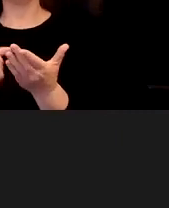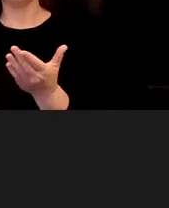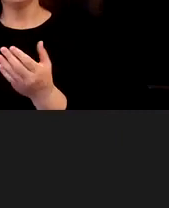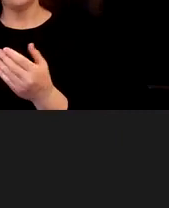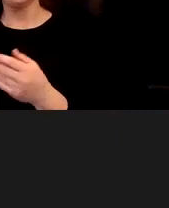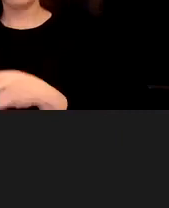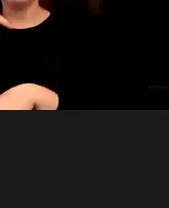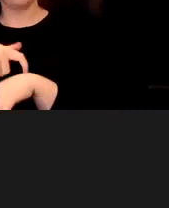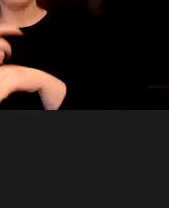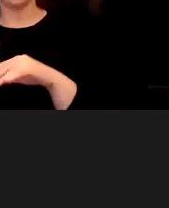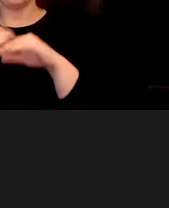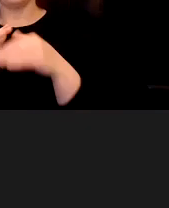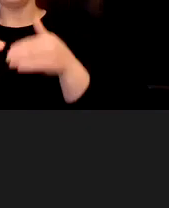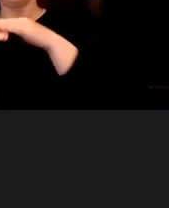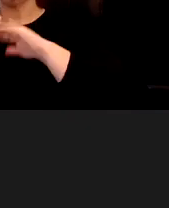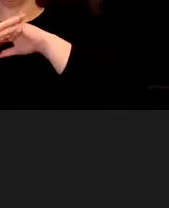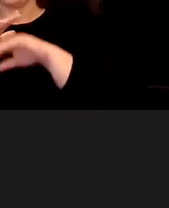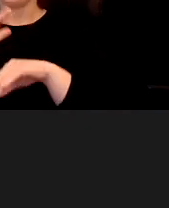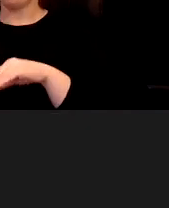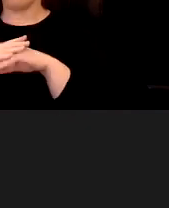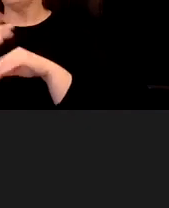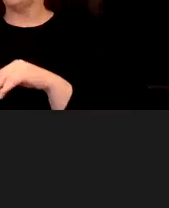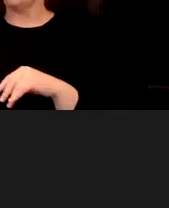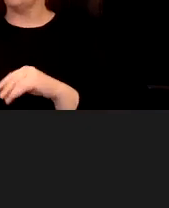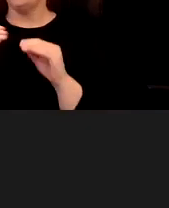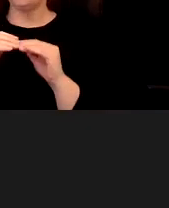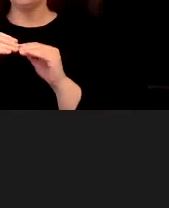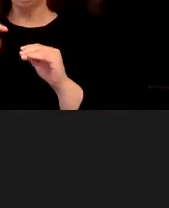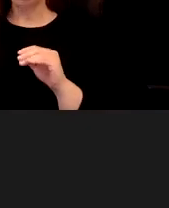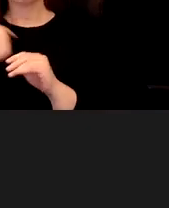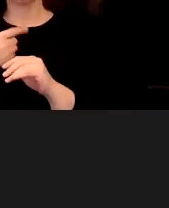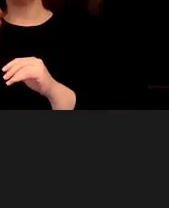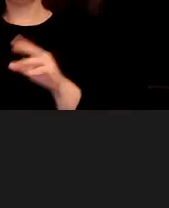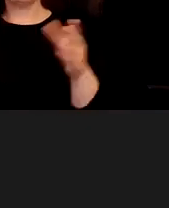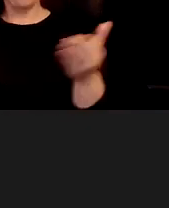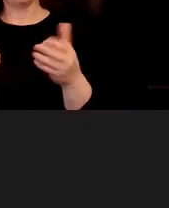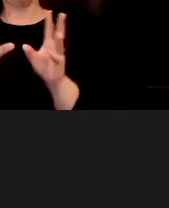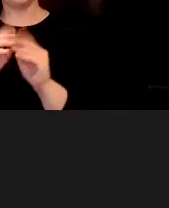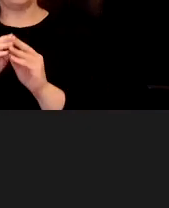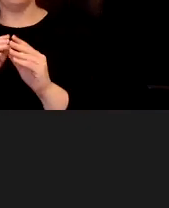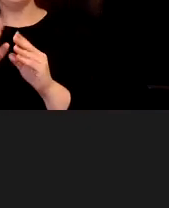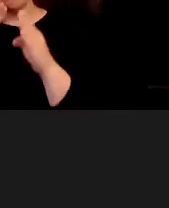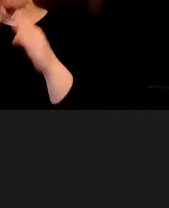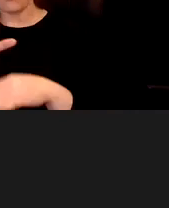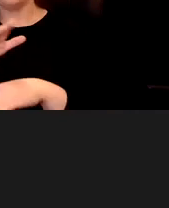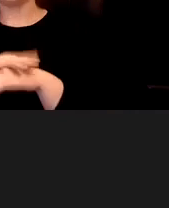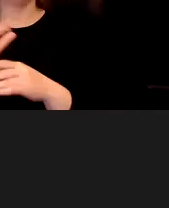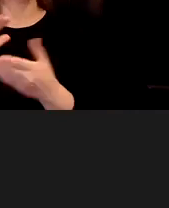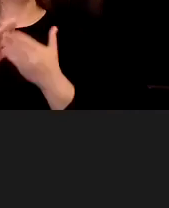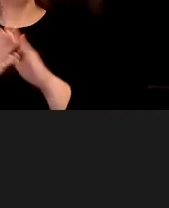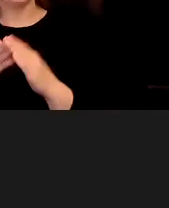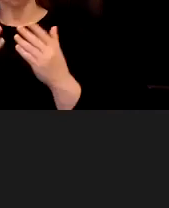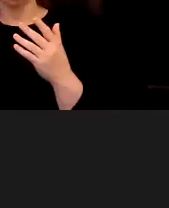bit more. Our welcome session largely centered around community building, communication and